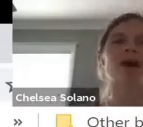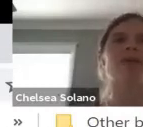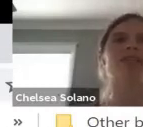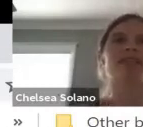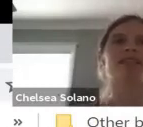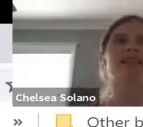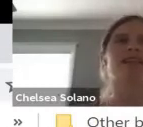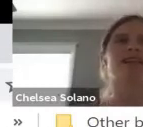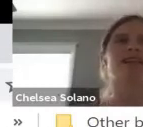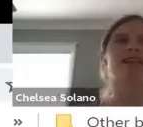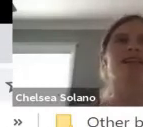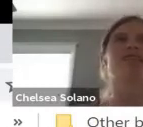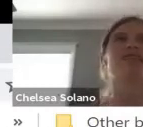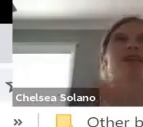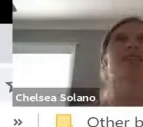how easy it is for